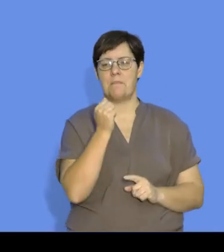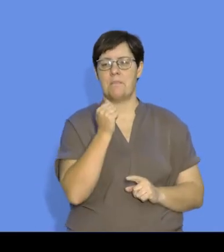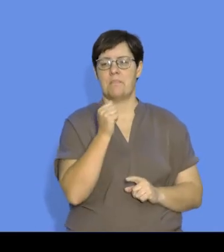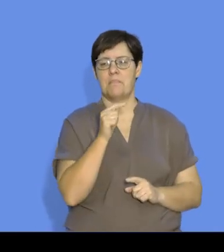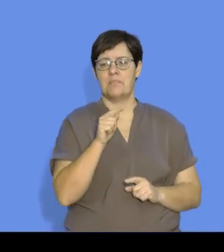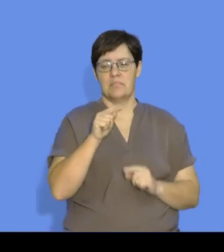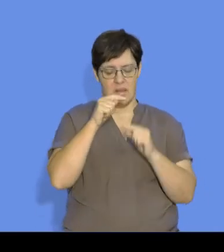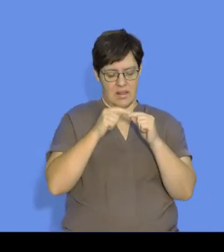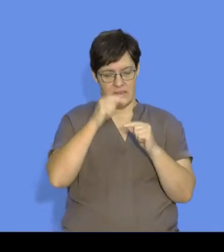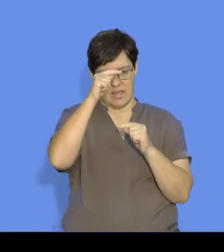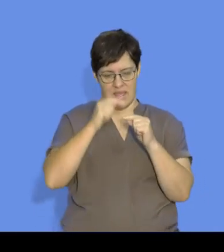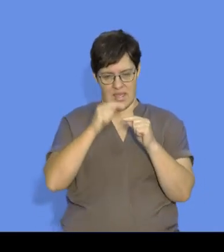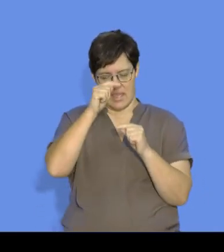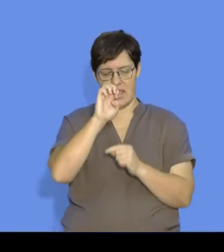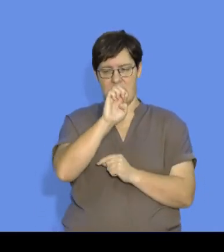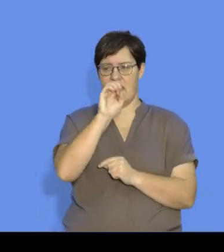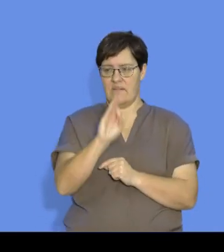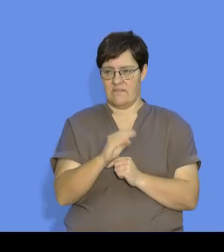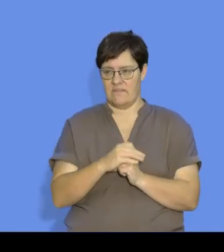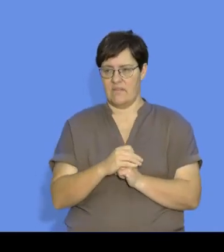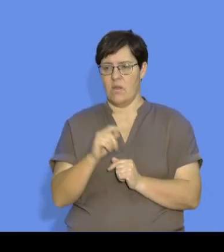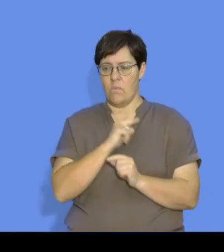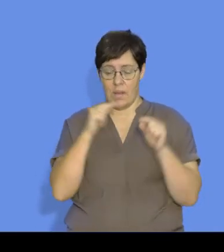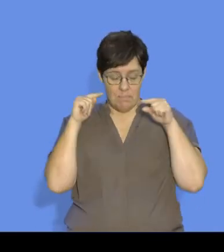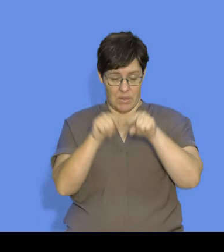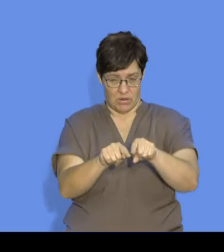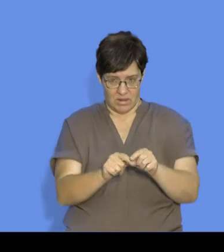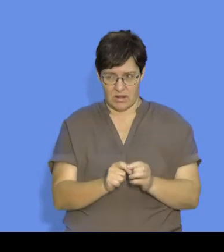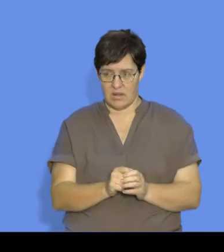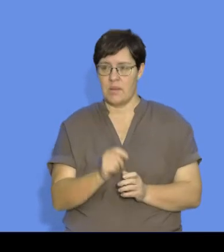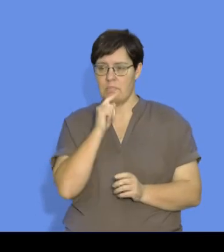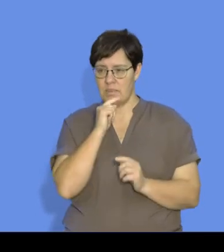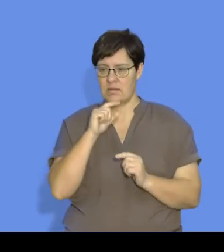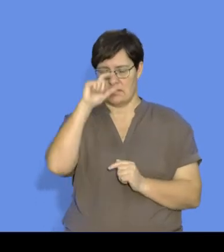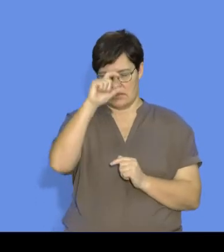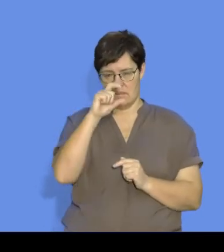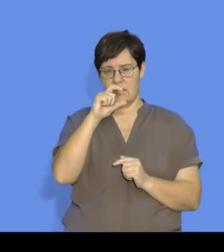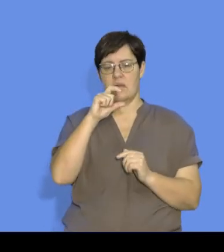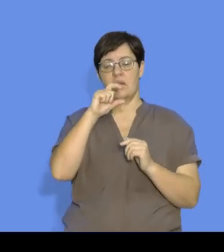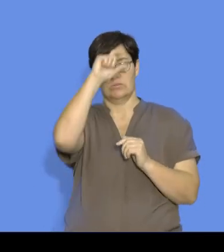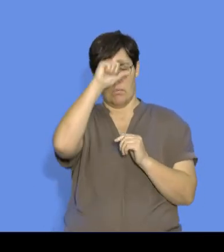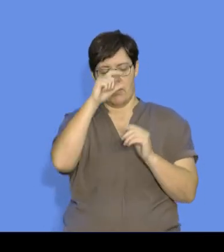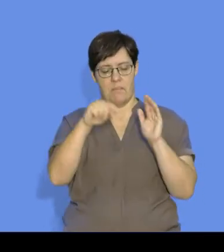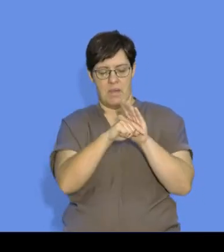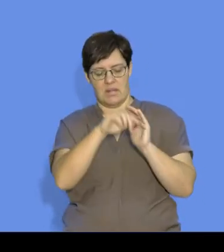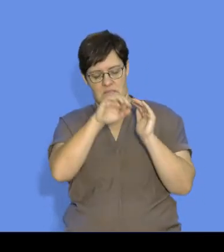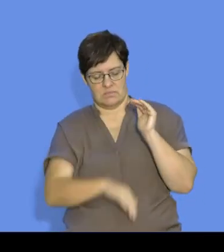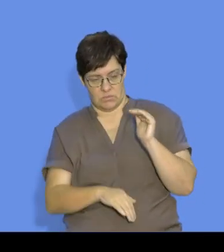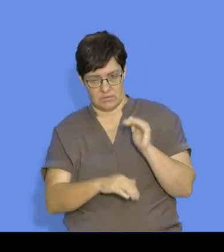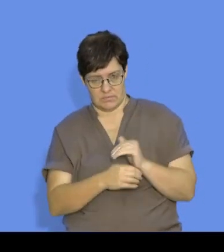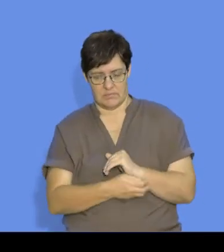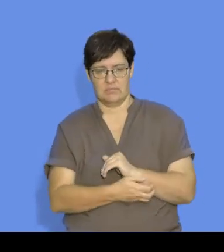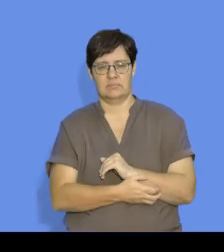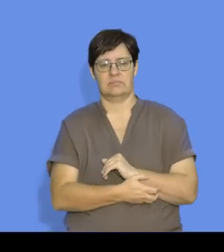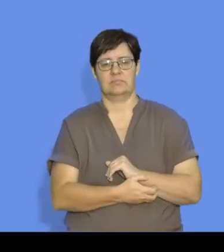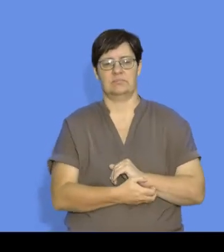length here, the length of EF, and since it's parallel, it will be the top minus the bottom, but we will look at that just